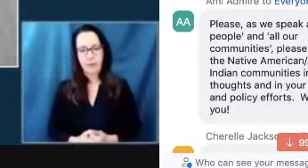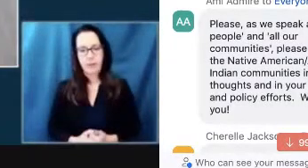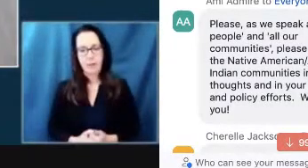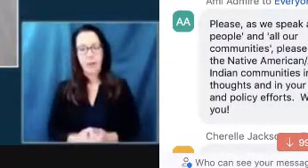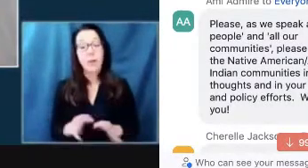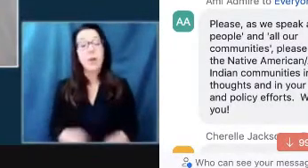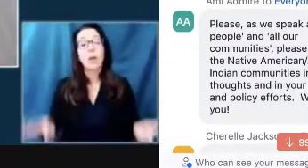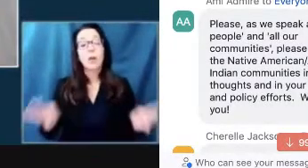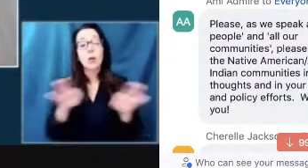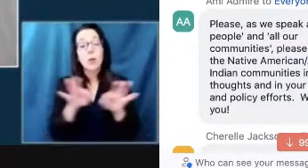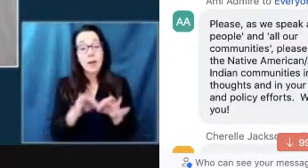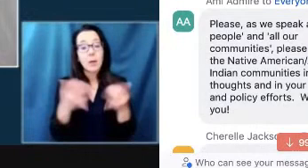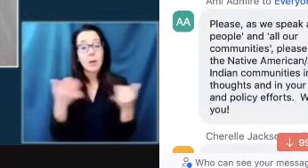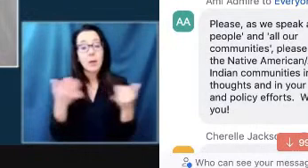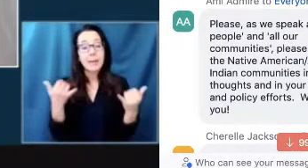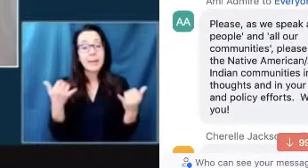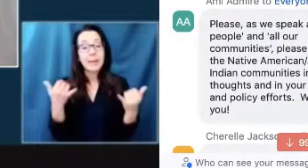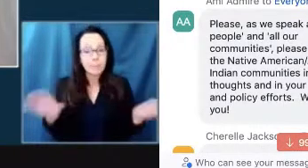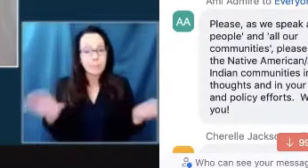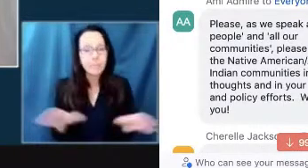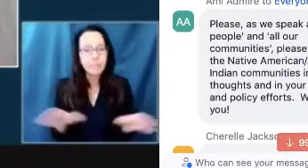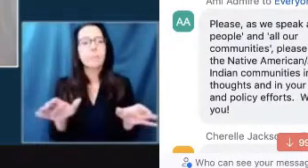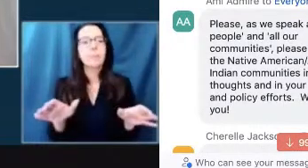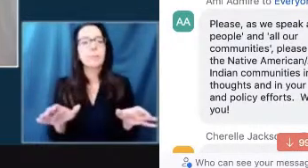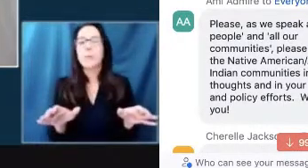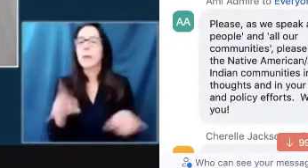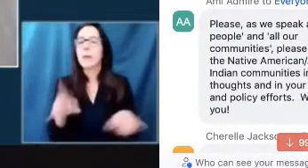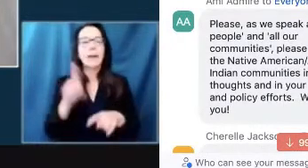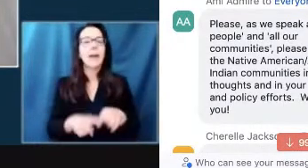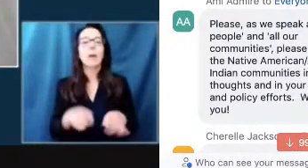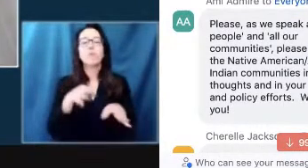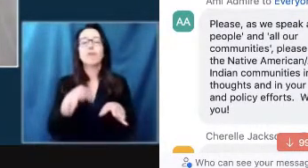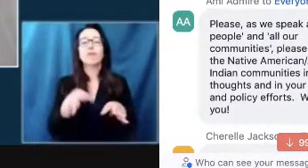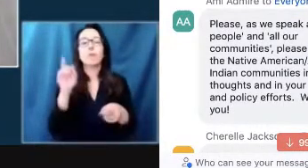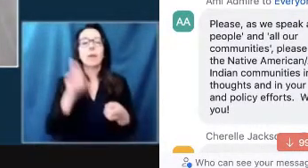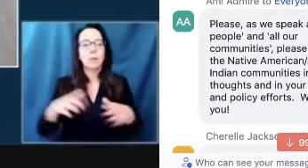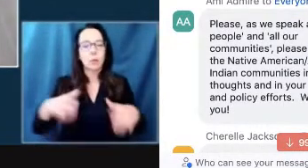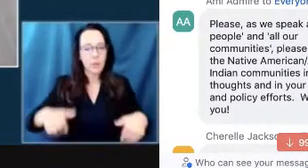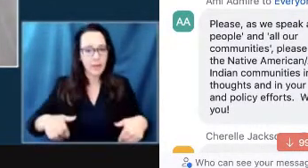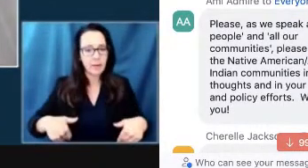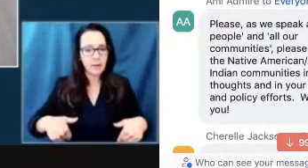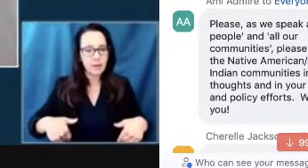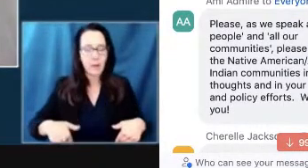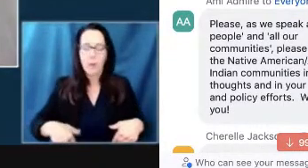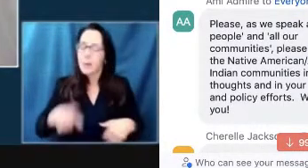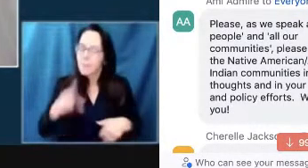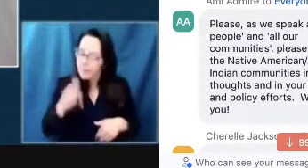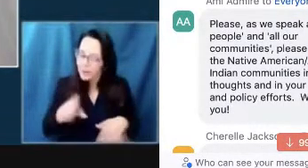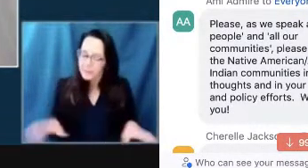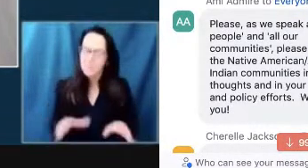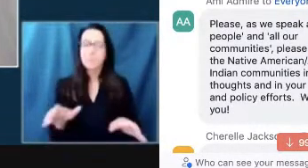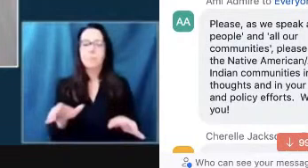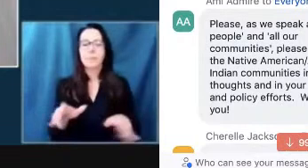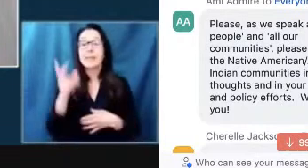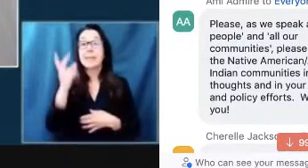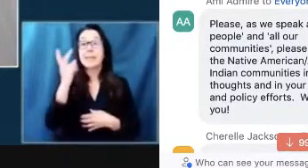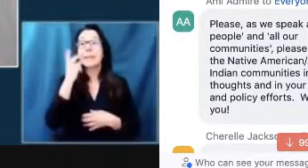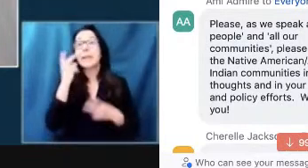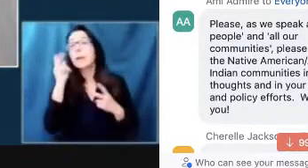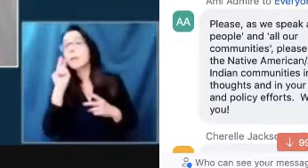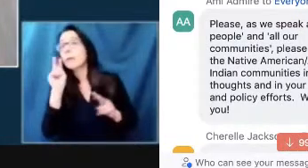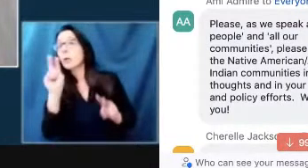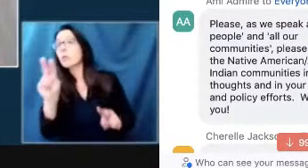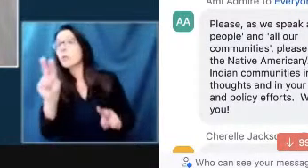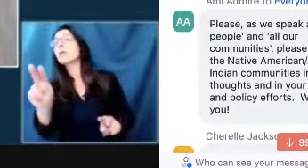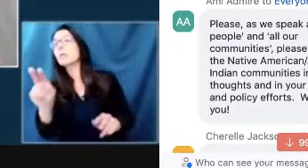it's too late. We know we have to do so. Seeing the future and knowing what the tasks are can give us hope that we